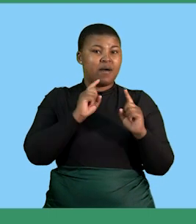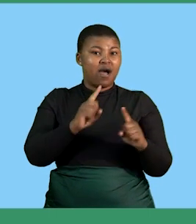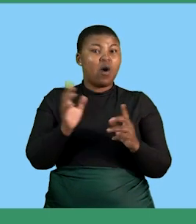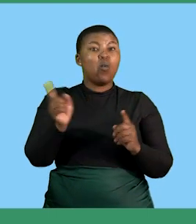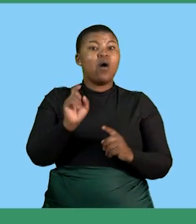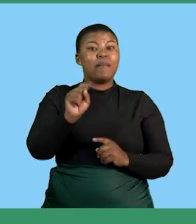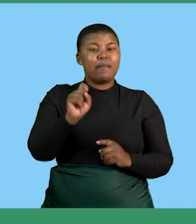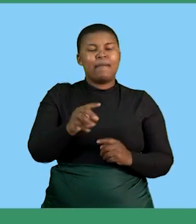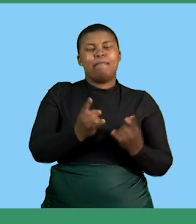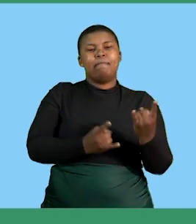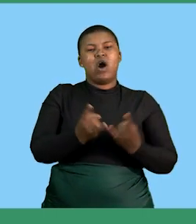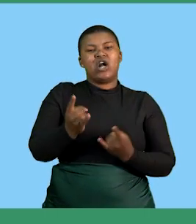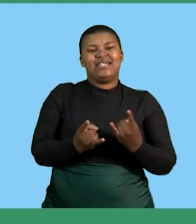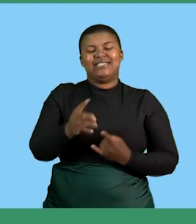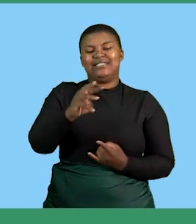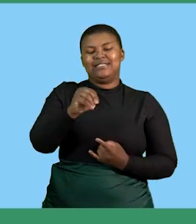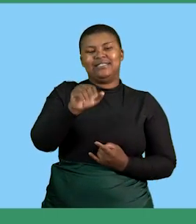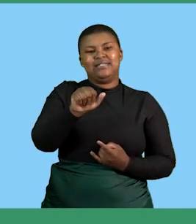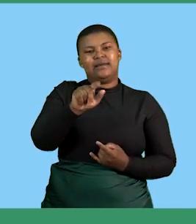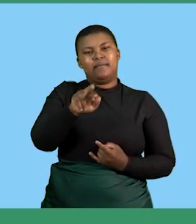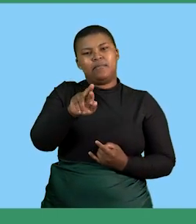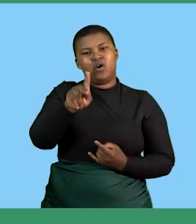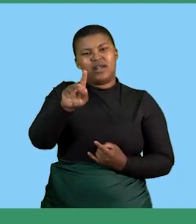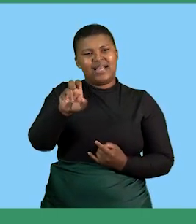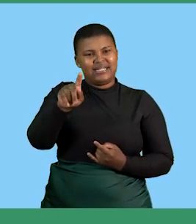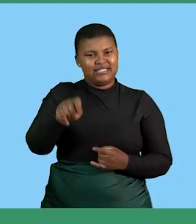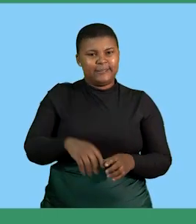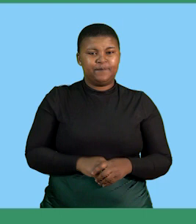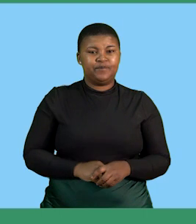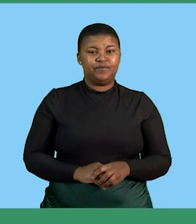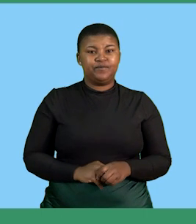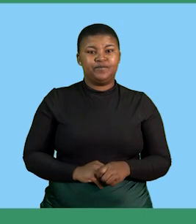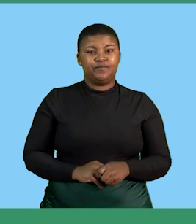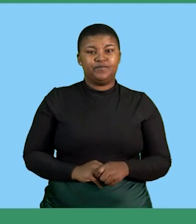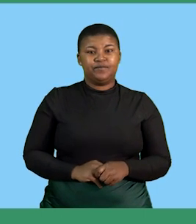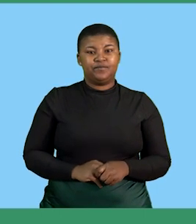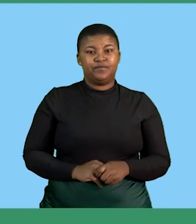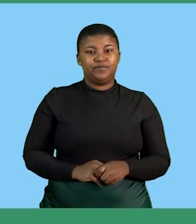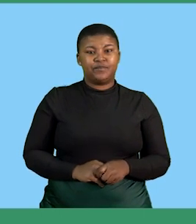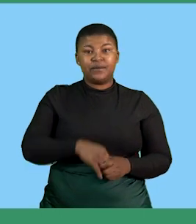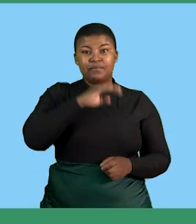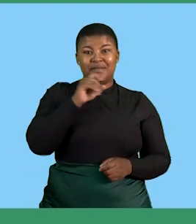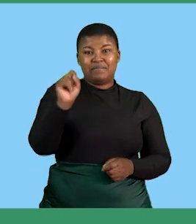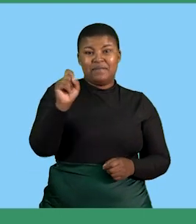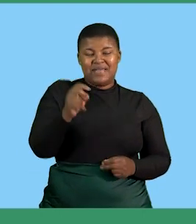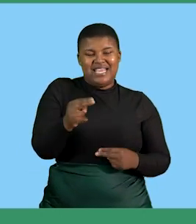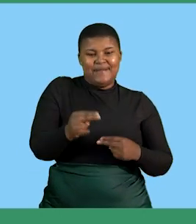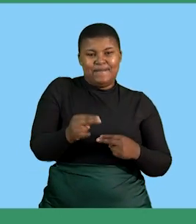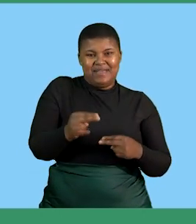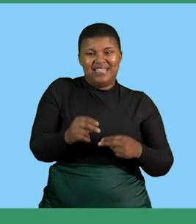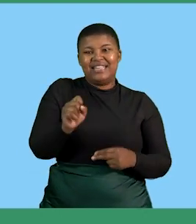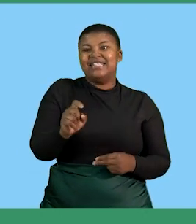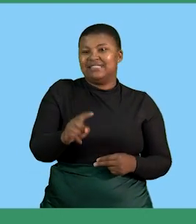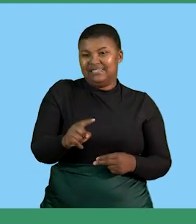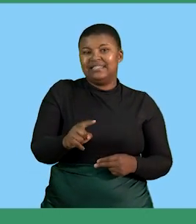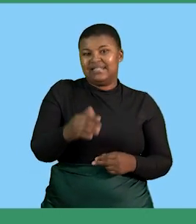our market environment. All right, so the market environment being the immediate external